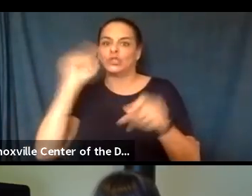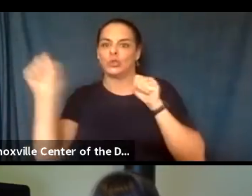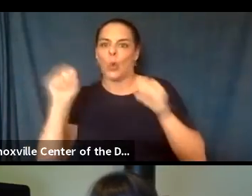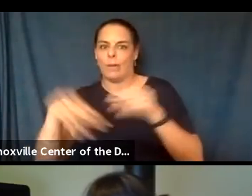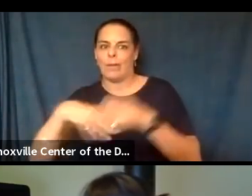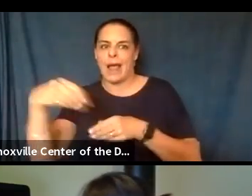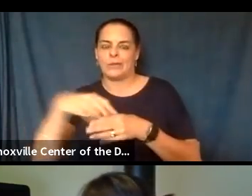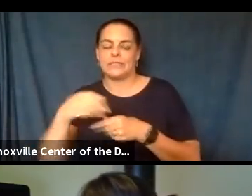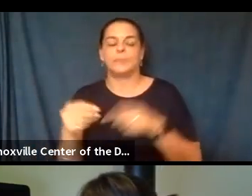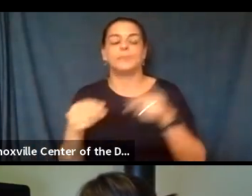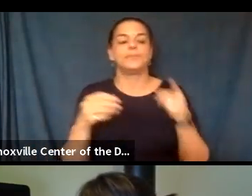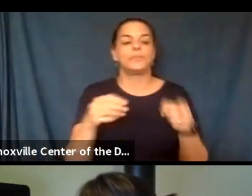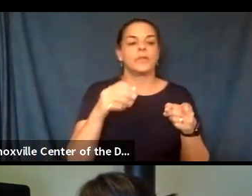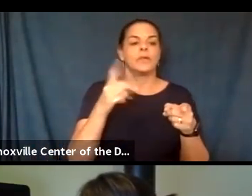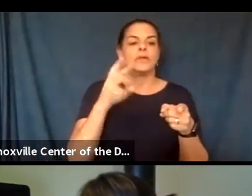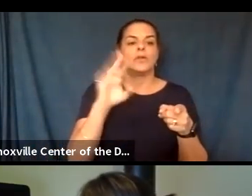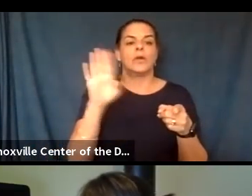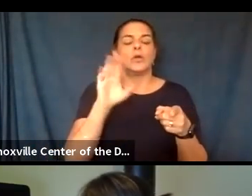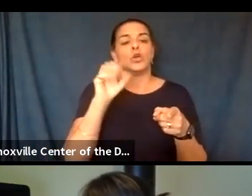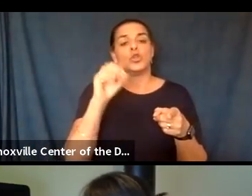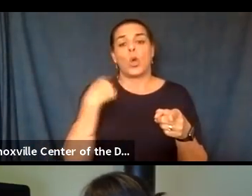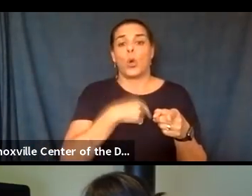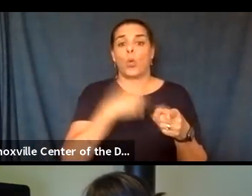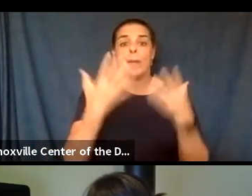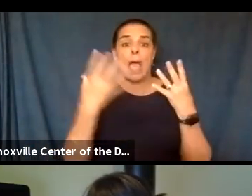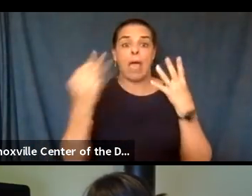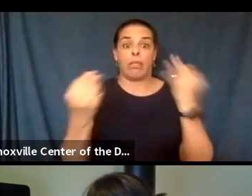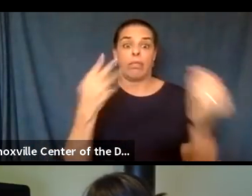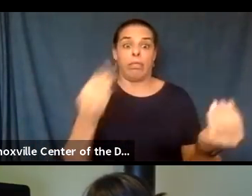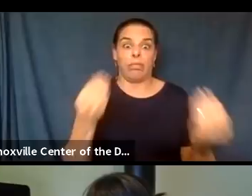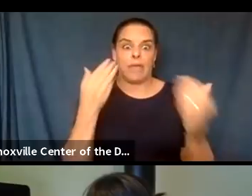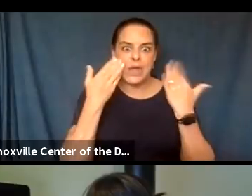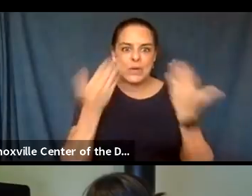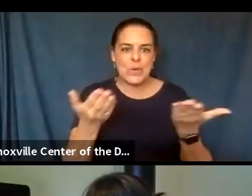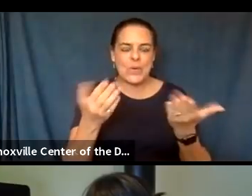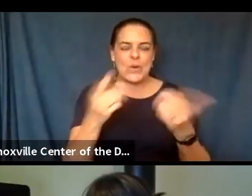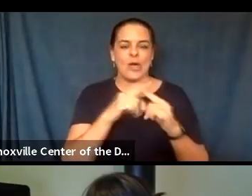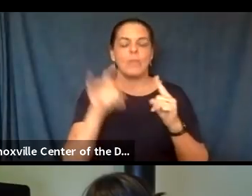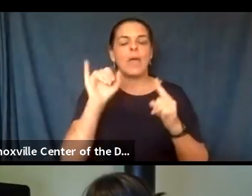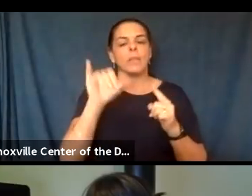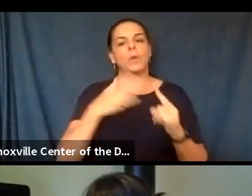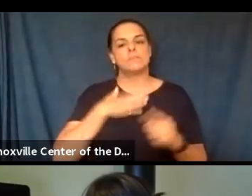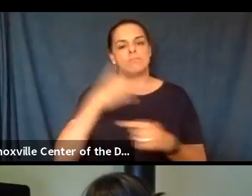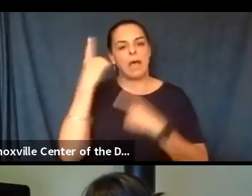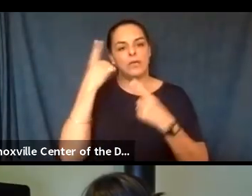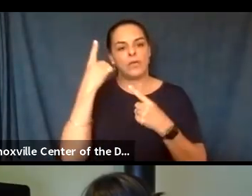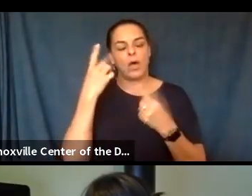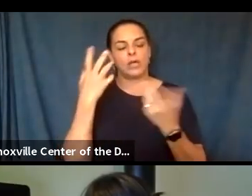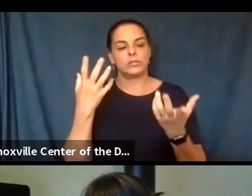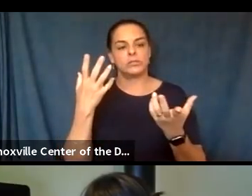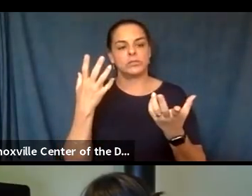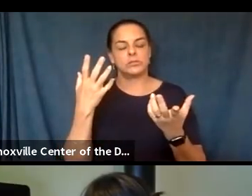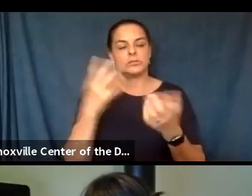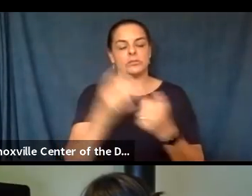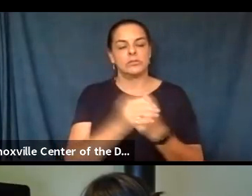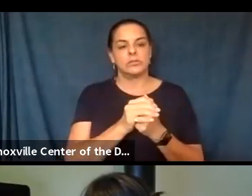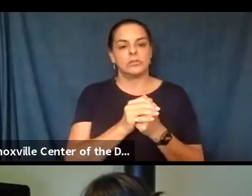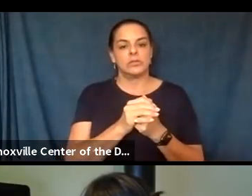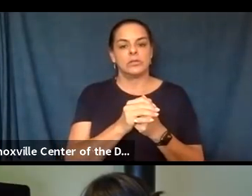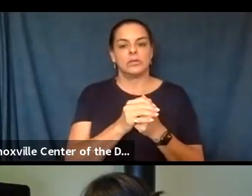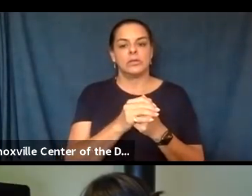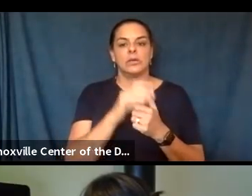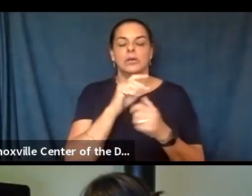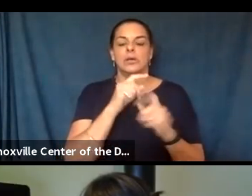Okay. So we might lose each other. But those are just my thoughts when it come at it from our